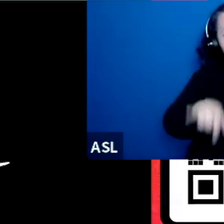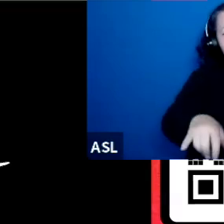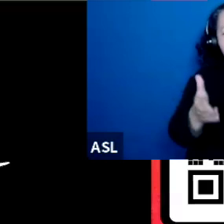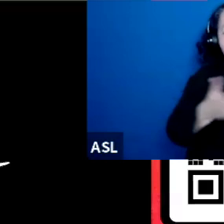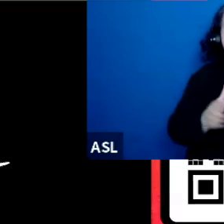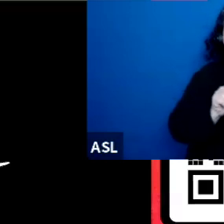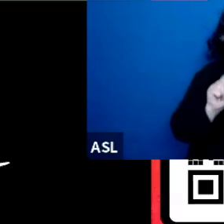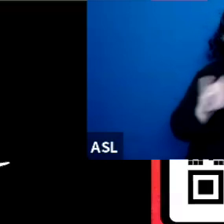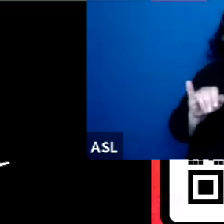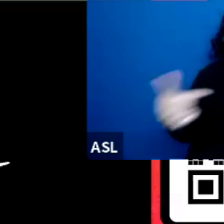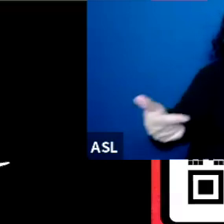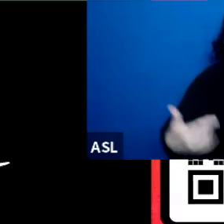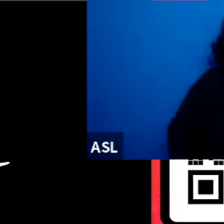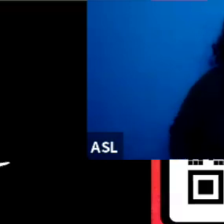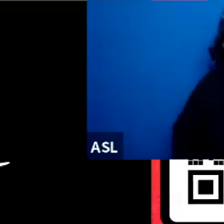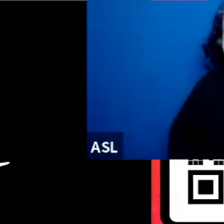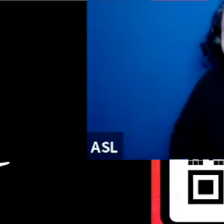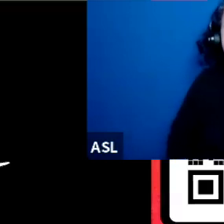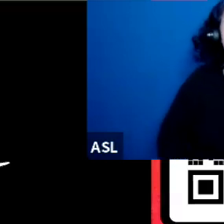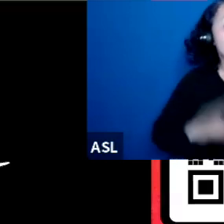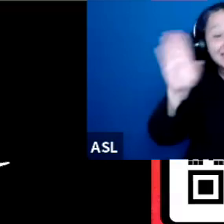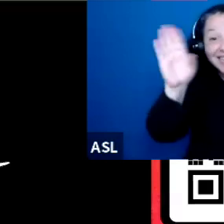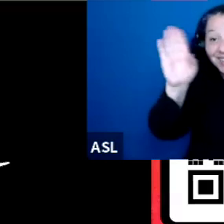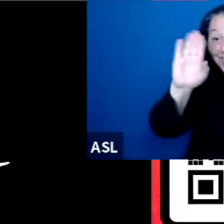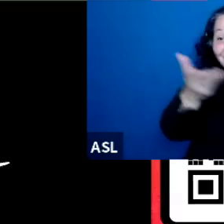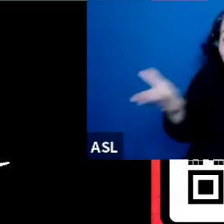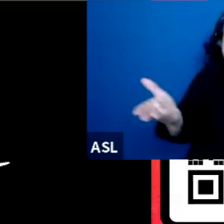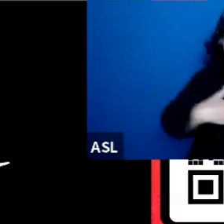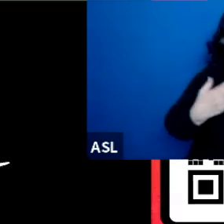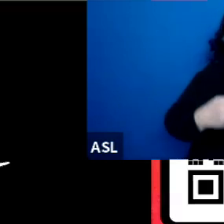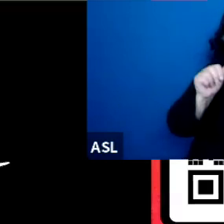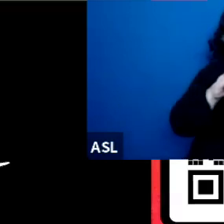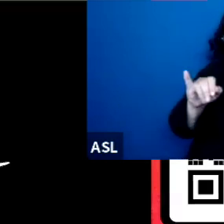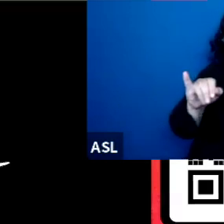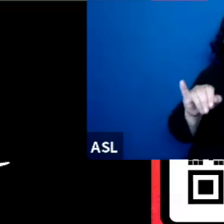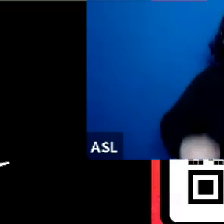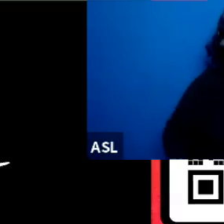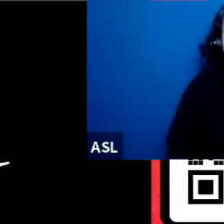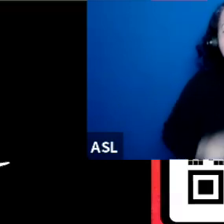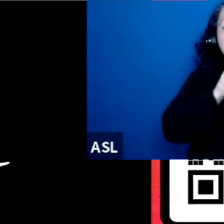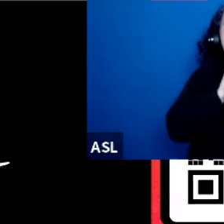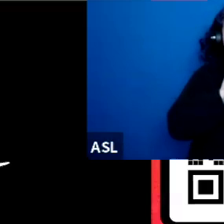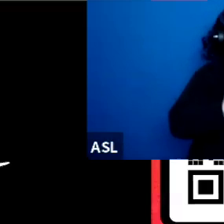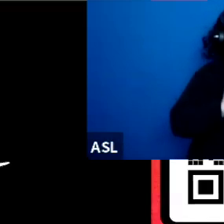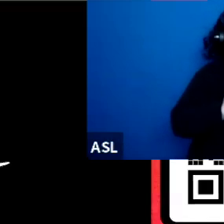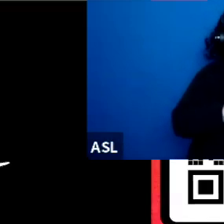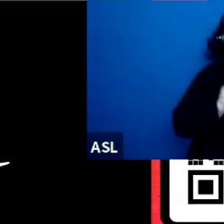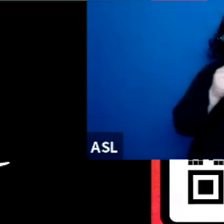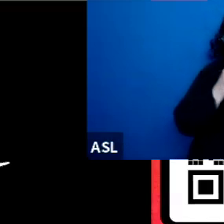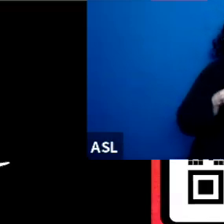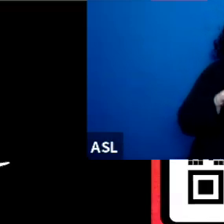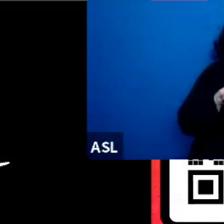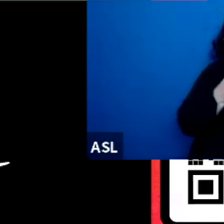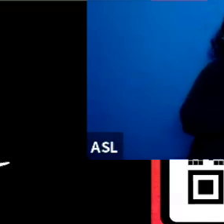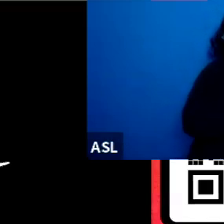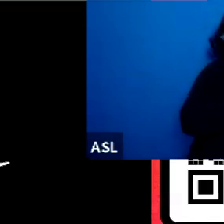Hi everyone, my name is Ari Jauregui, pronouns they, them. I'm Peruvian, I'm based in